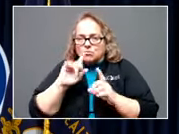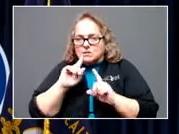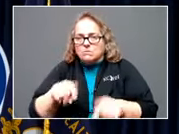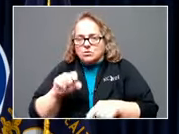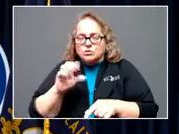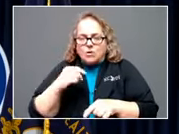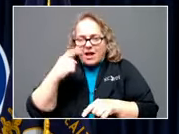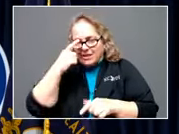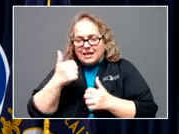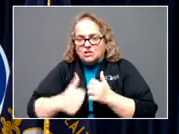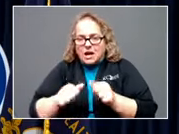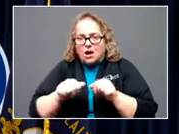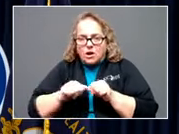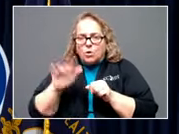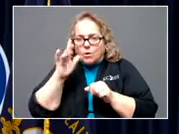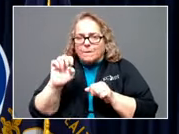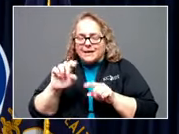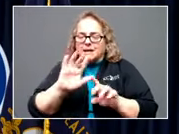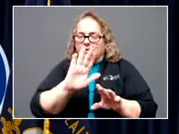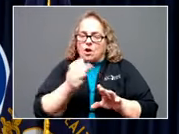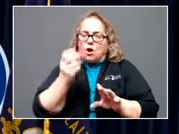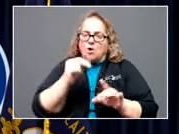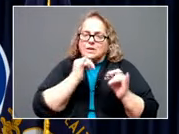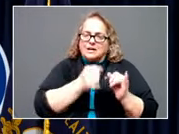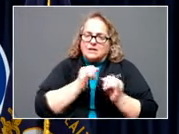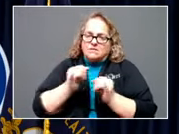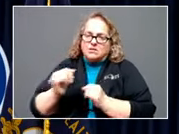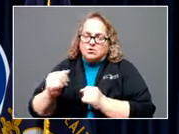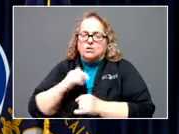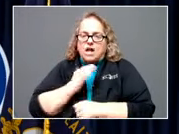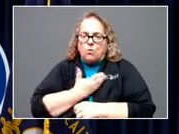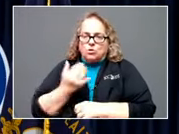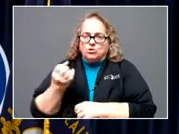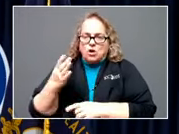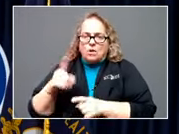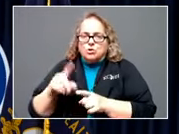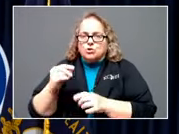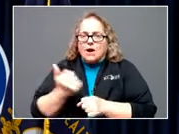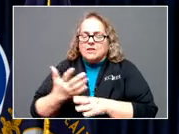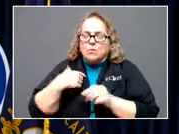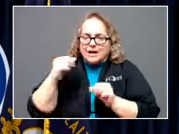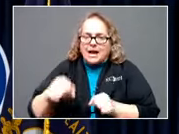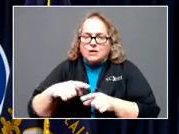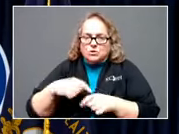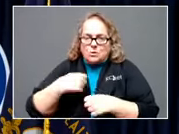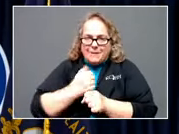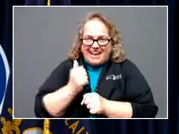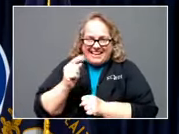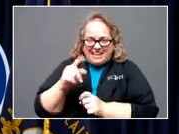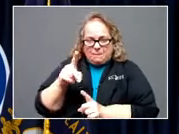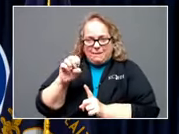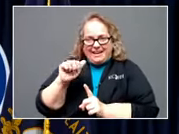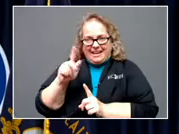is going to be unique. And I think it's our job to do everything we can to make it peak as early as we can by getting vaccinated and